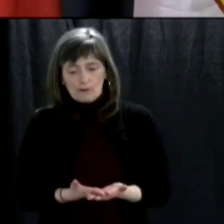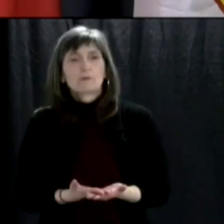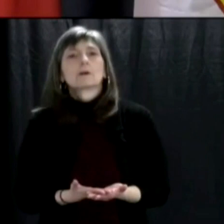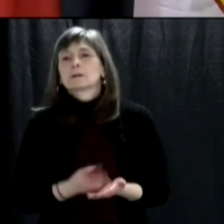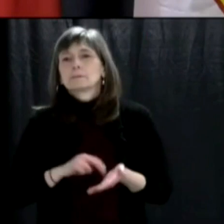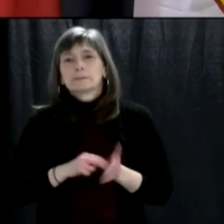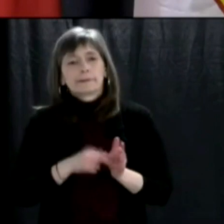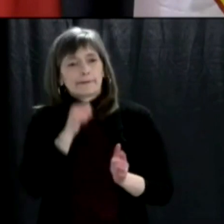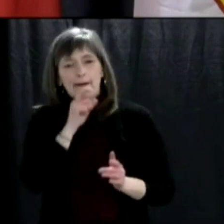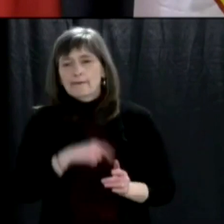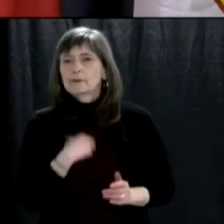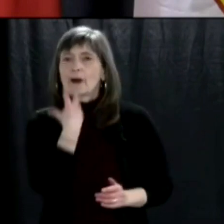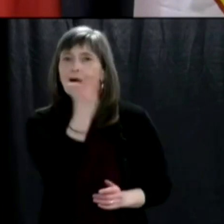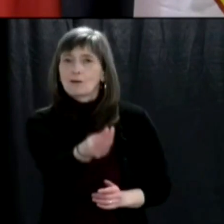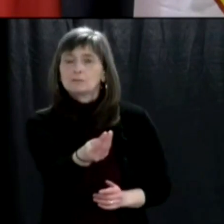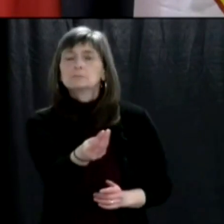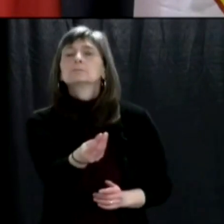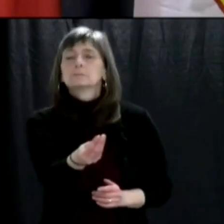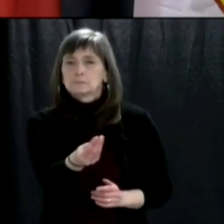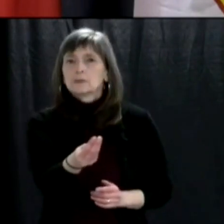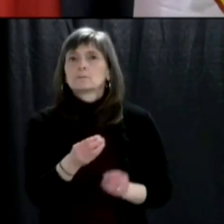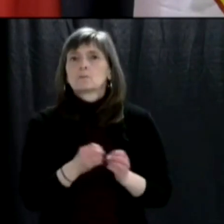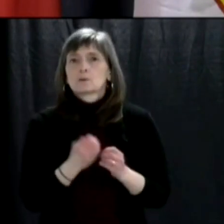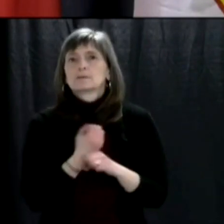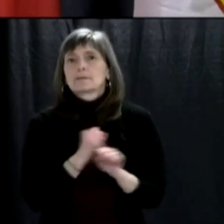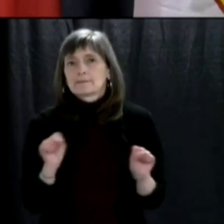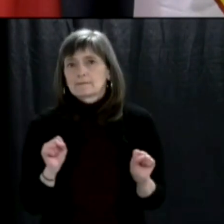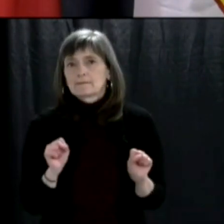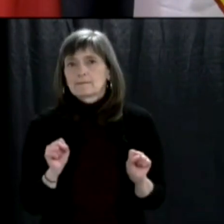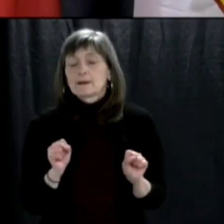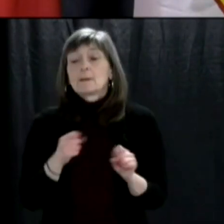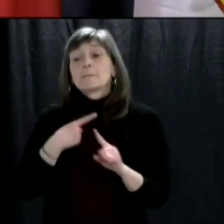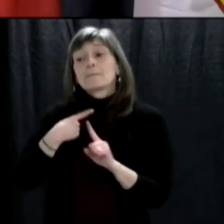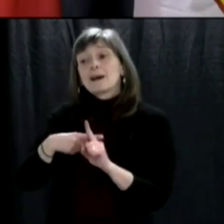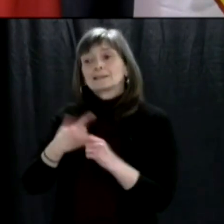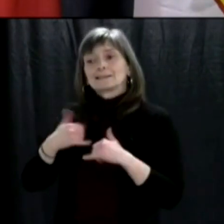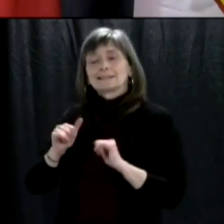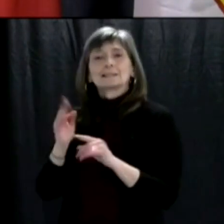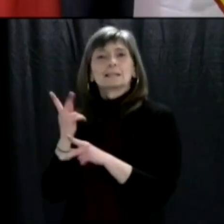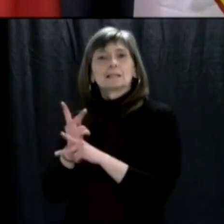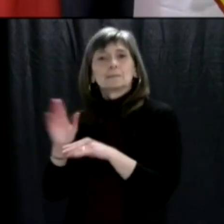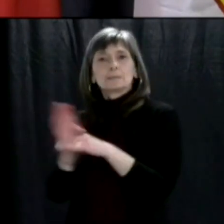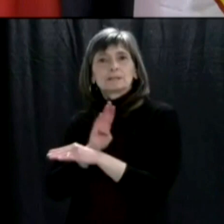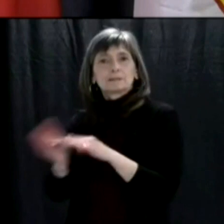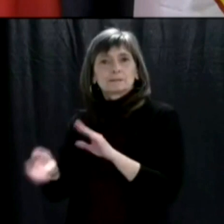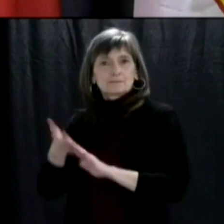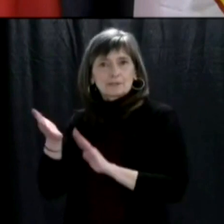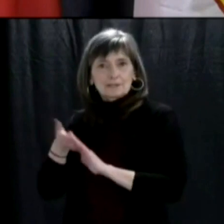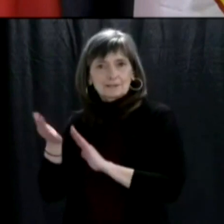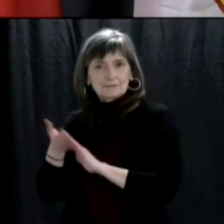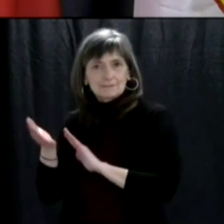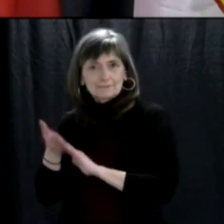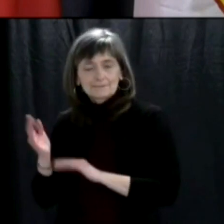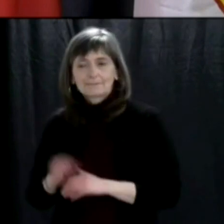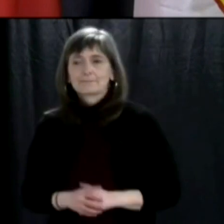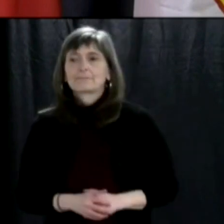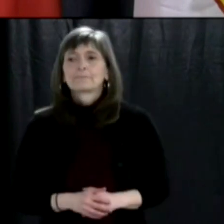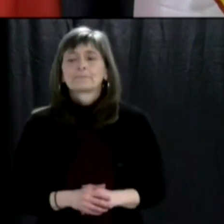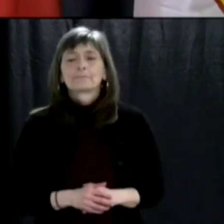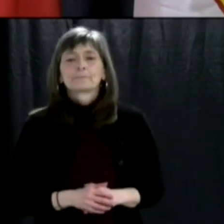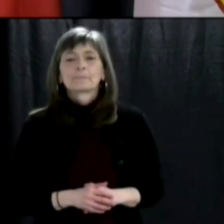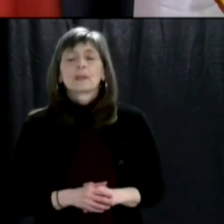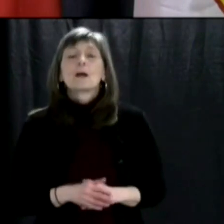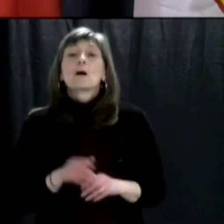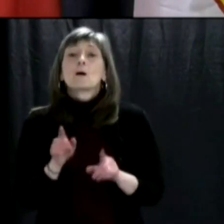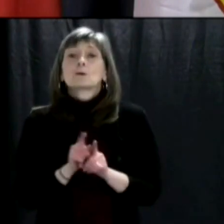spread of COVID-19, plus it will support the local economy. Now today I also have a few things that I want to